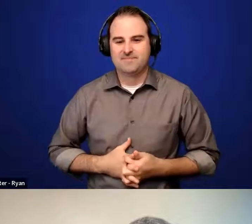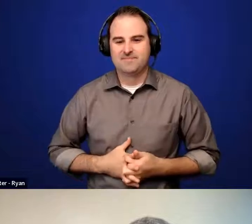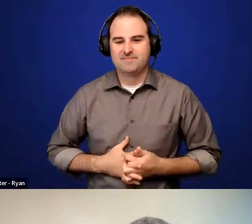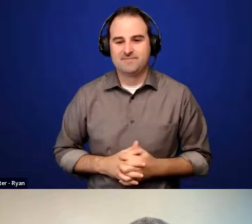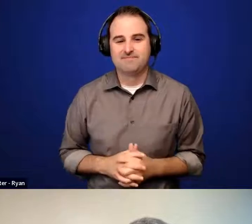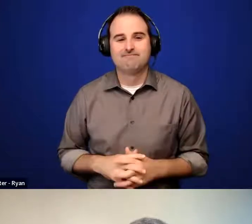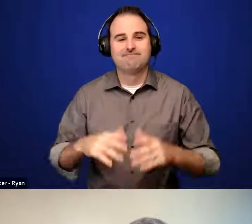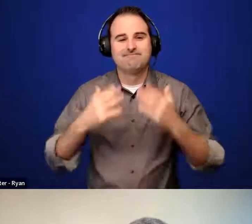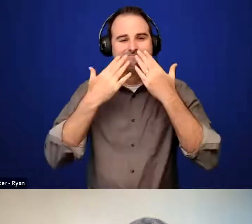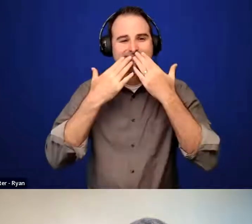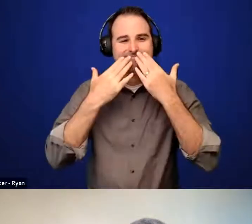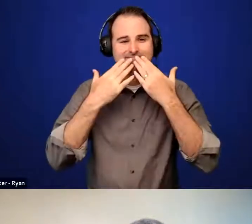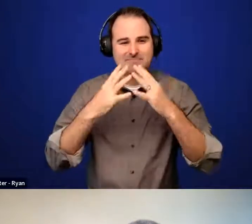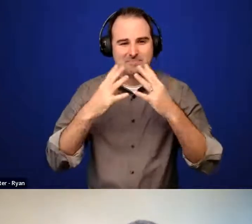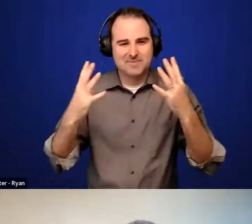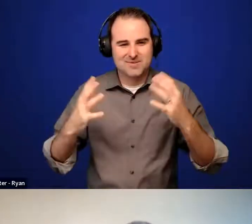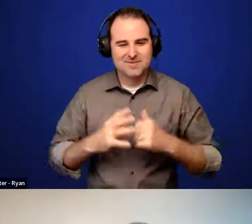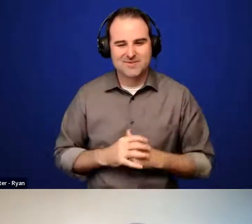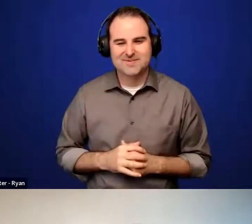Thank you very much,